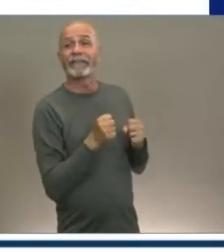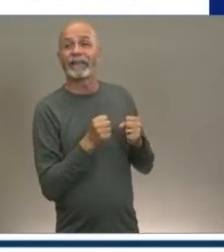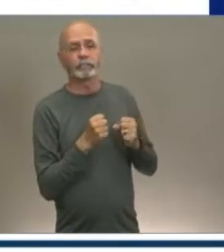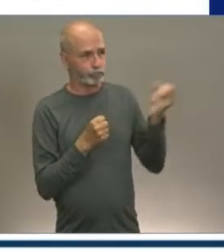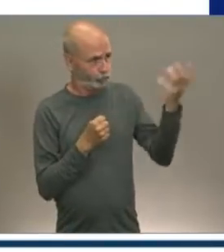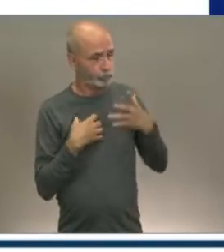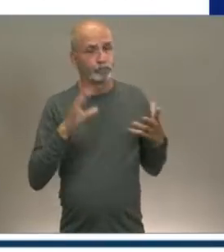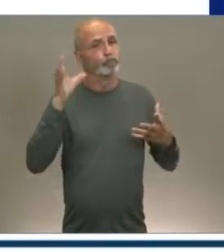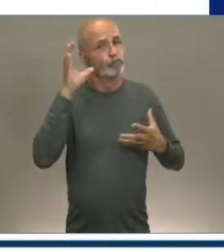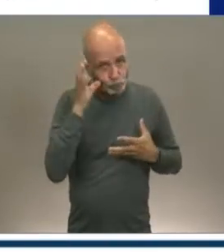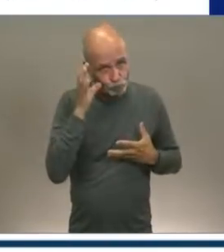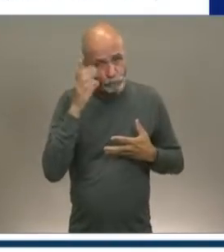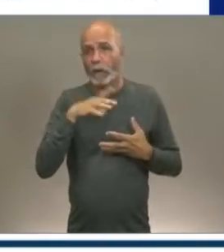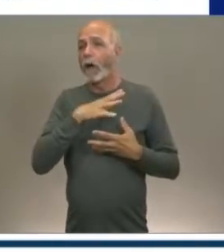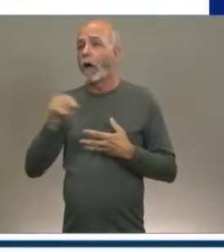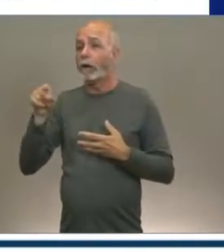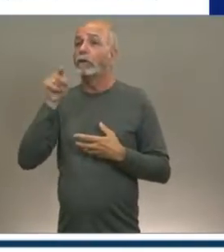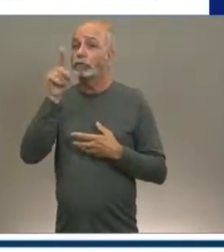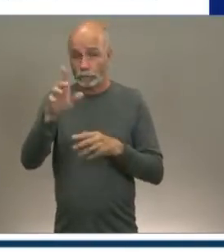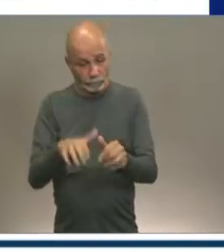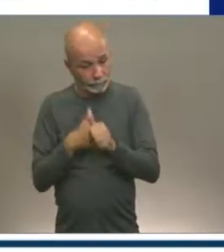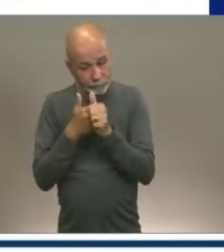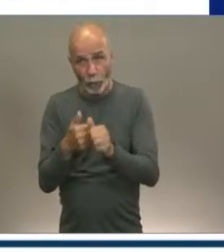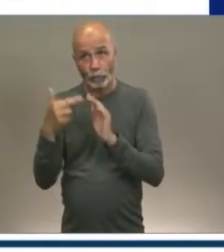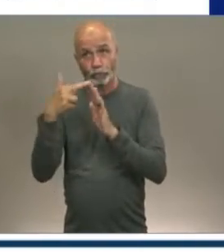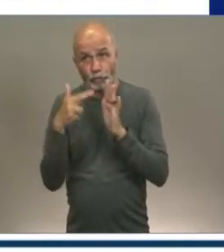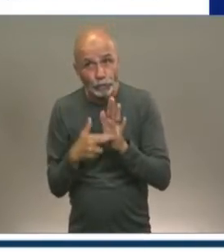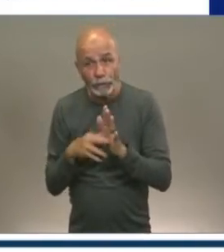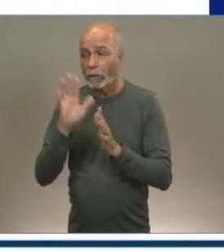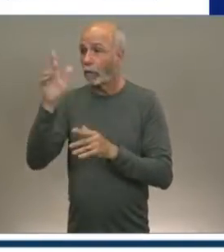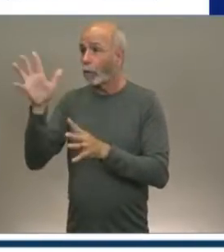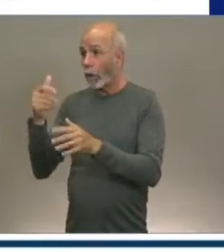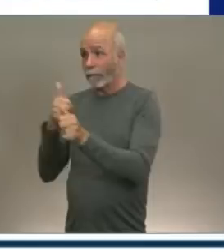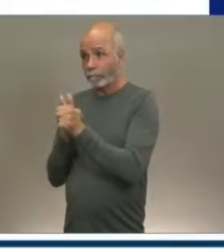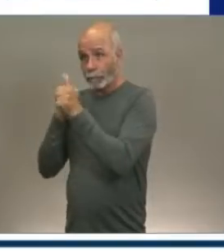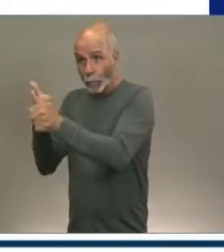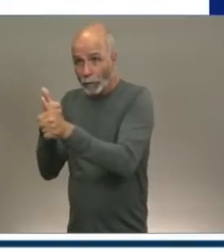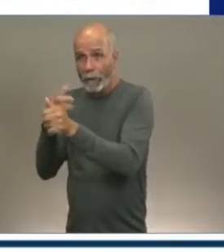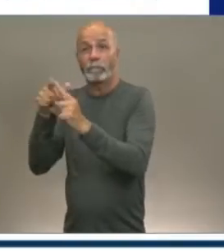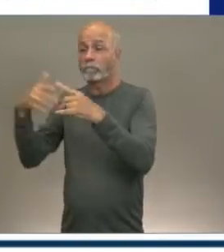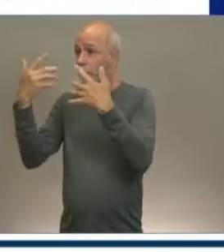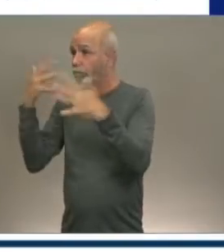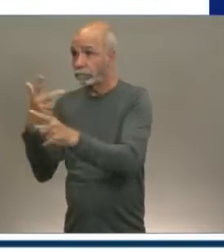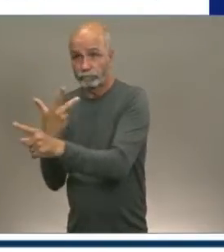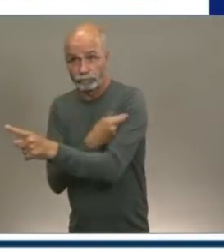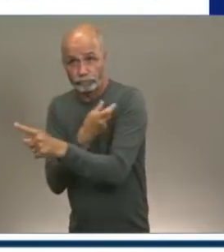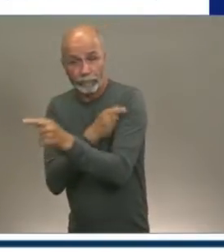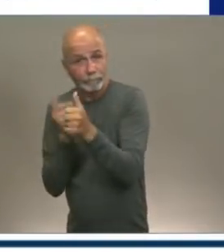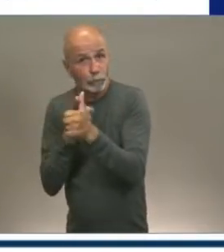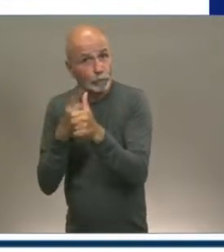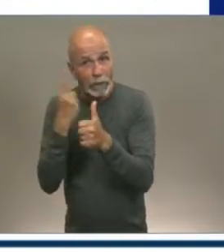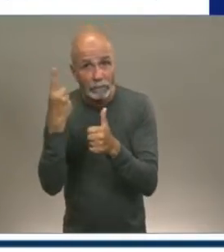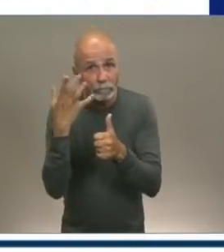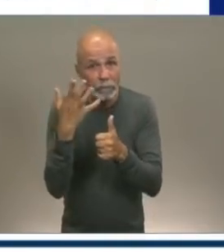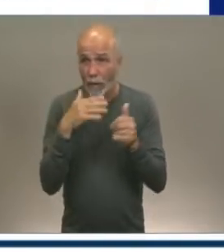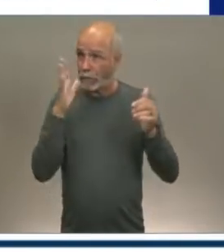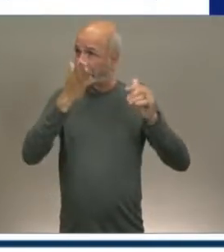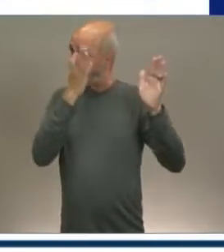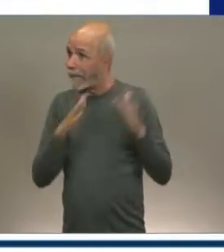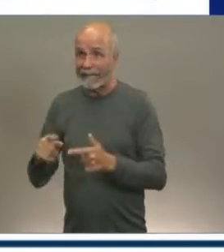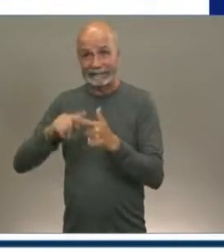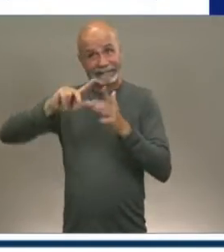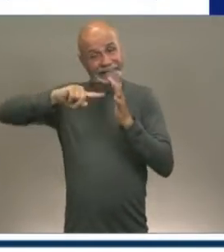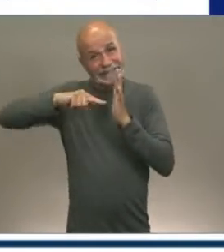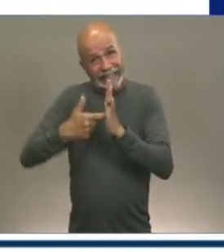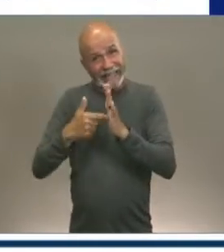know that many of you, most of you, have received your first dose, and a lot more of you are looking at now doing your second dose. So don't